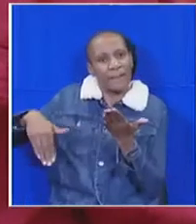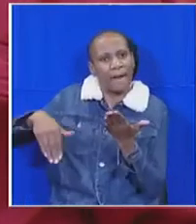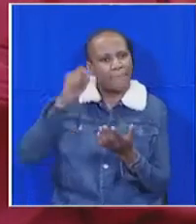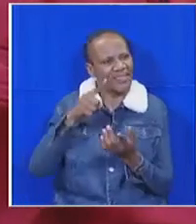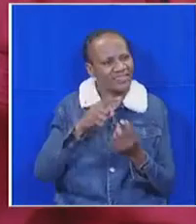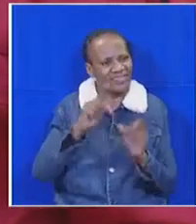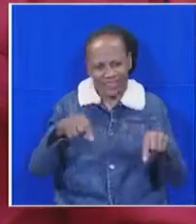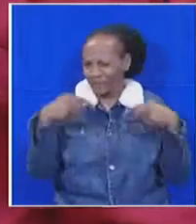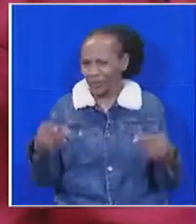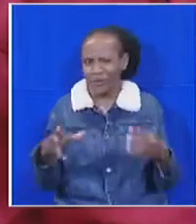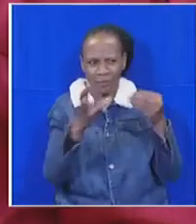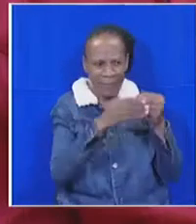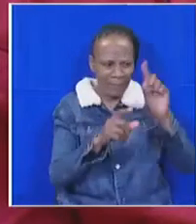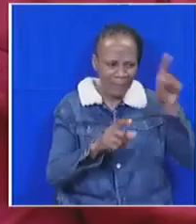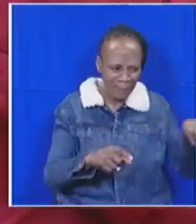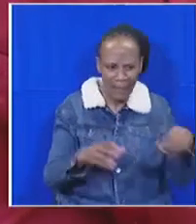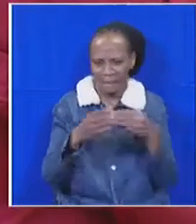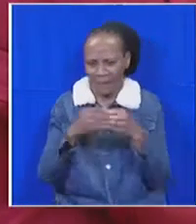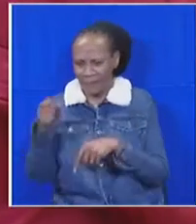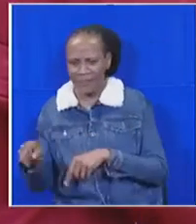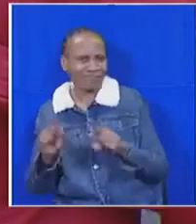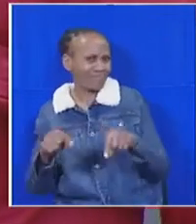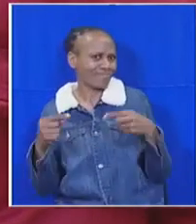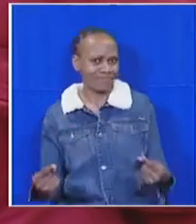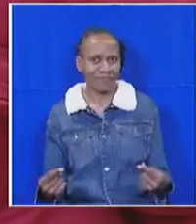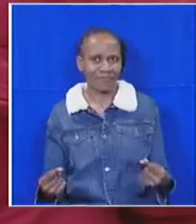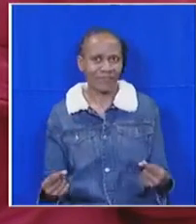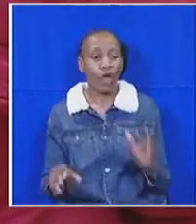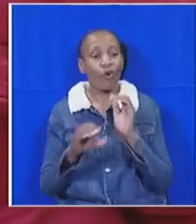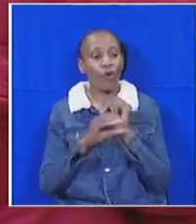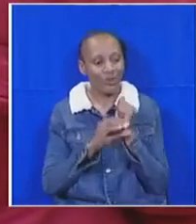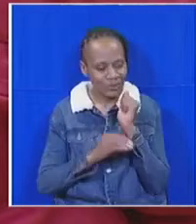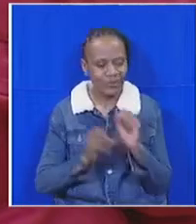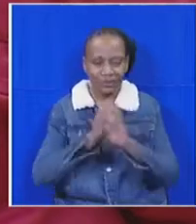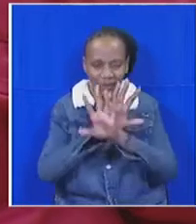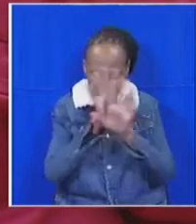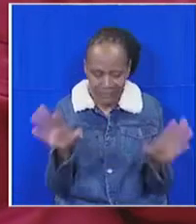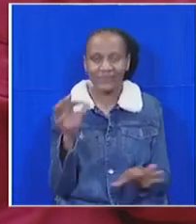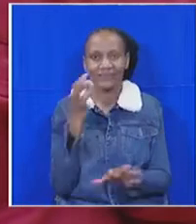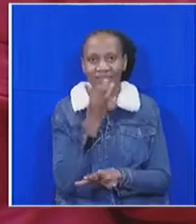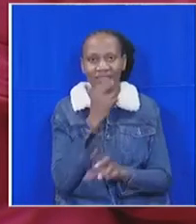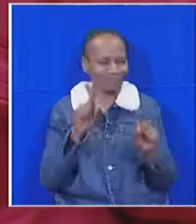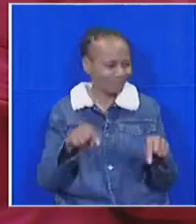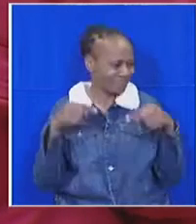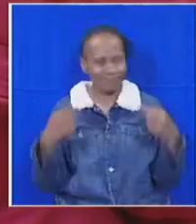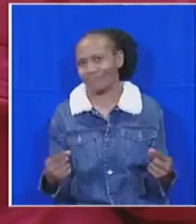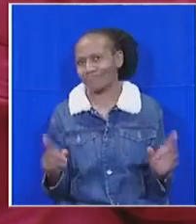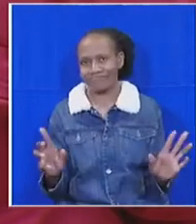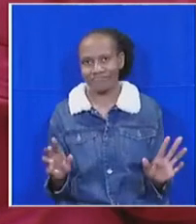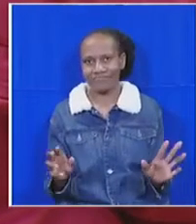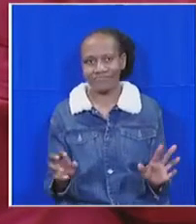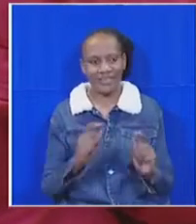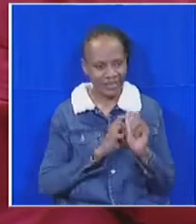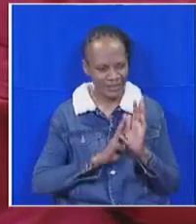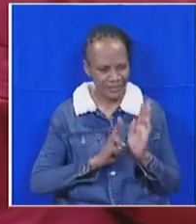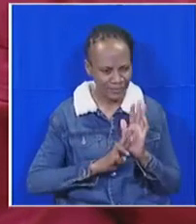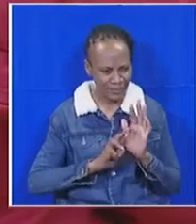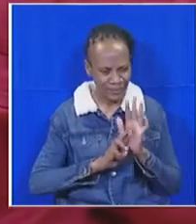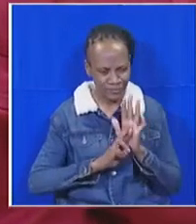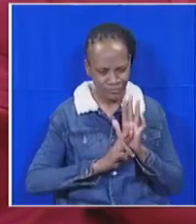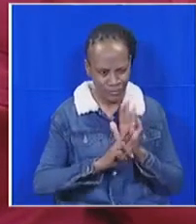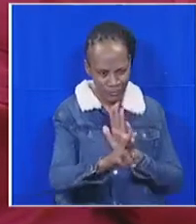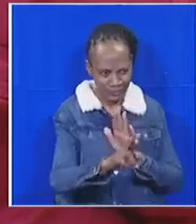even an act that provides for that. It is the Constitution that says that you can't be a public representative